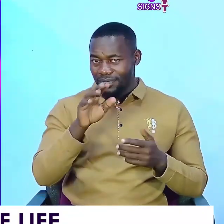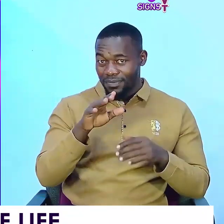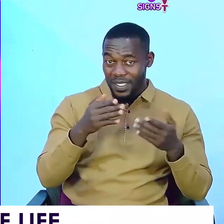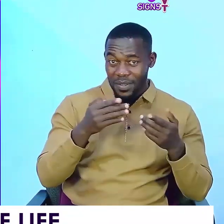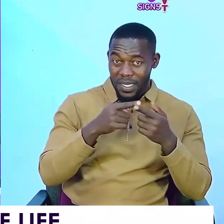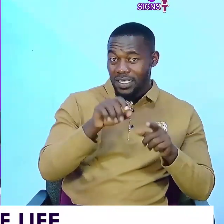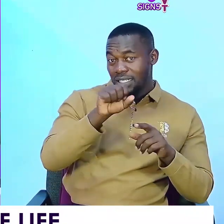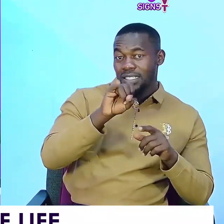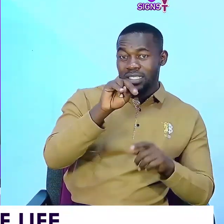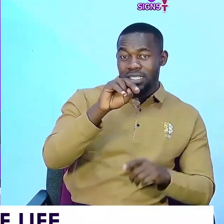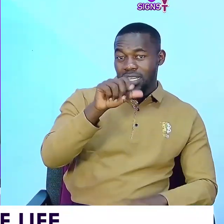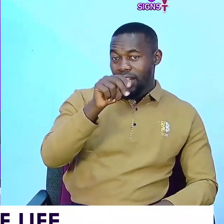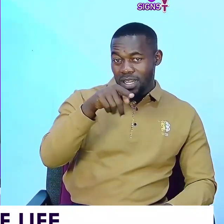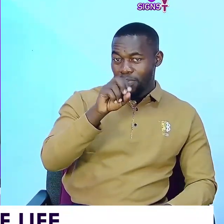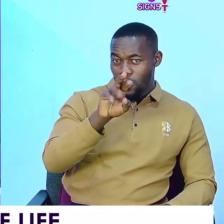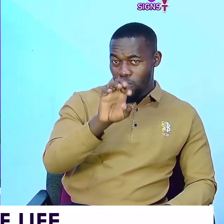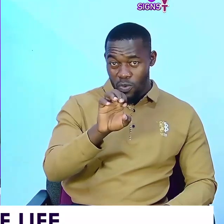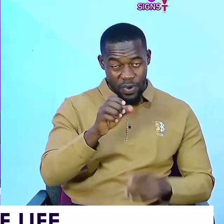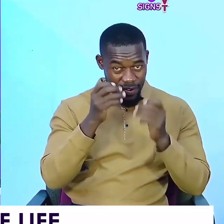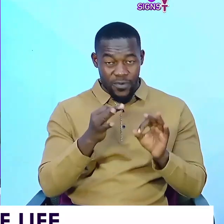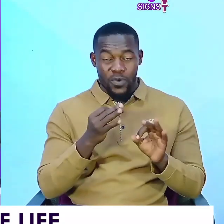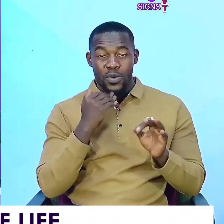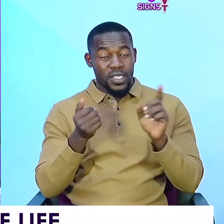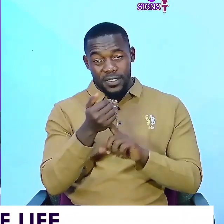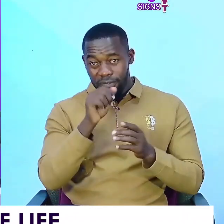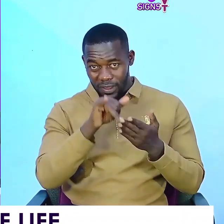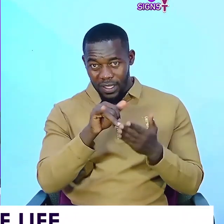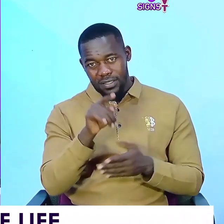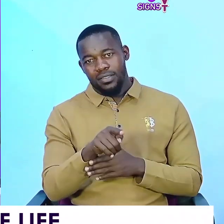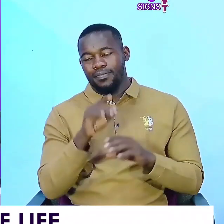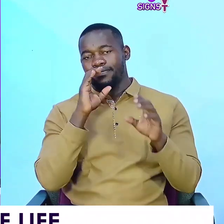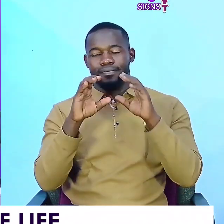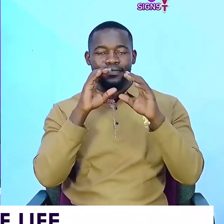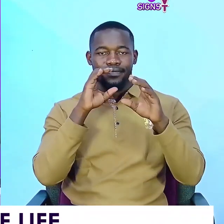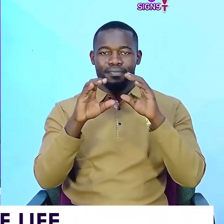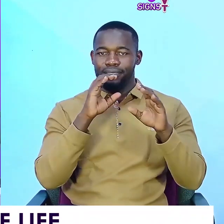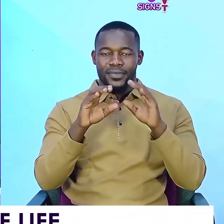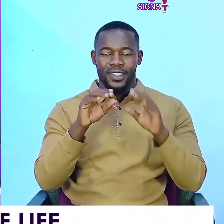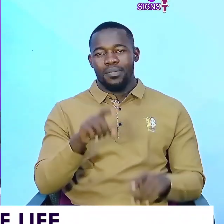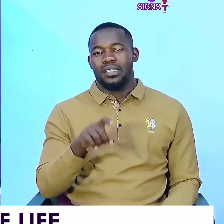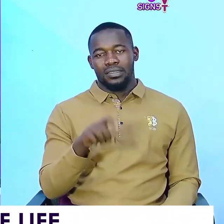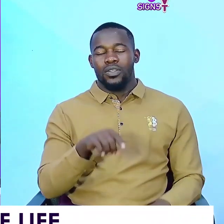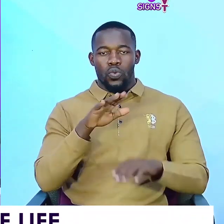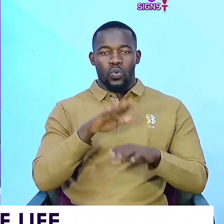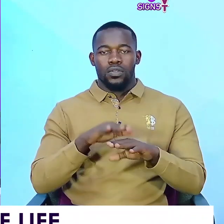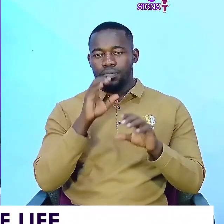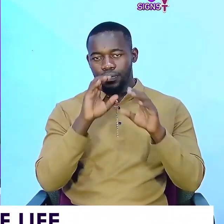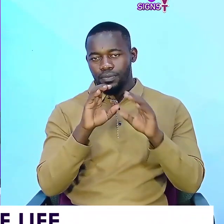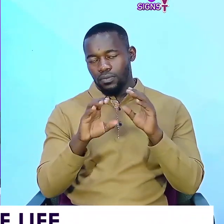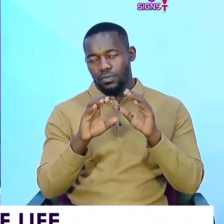to Singapore. Yeah, whatever direction we want to take, we Yes. have to be communicating and communicating effectively.